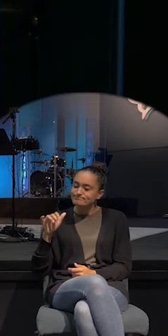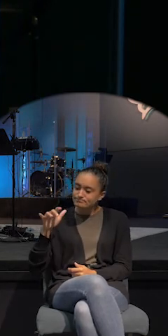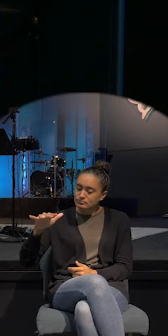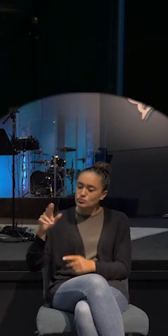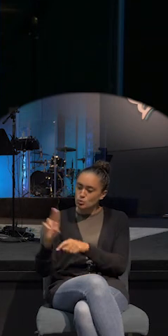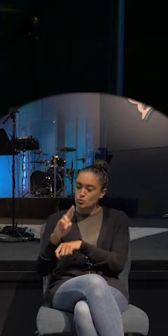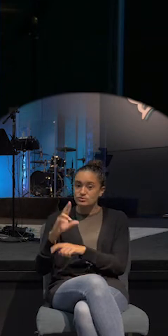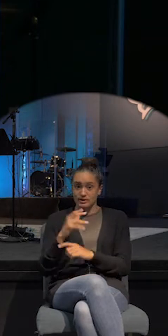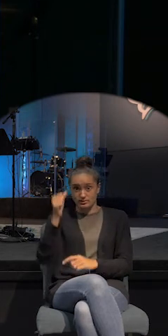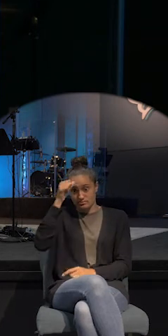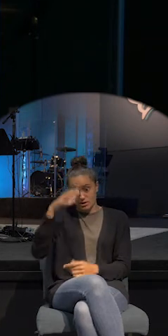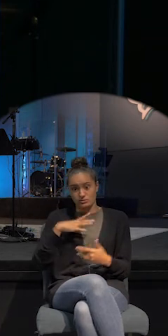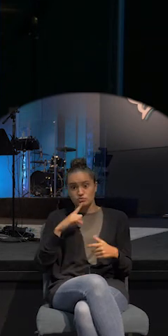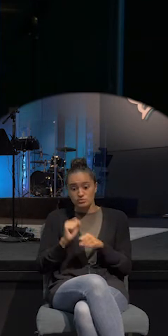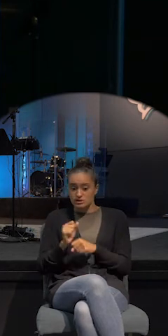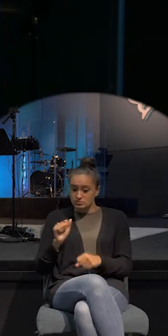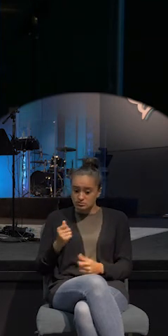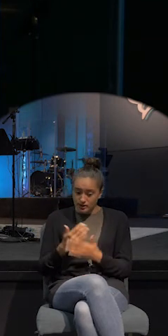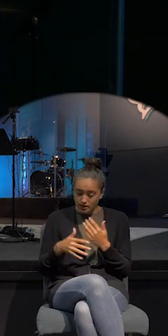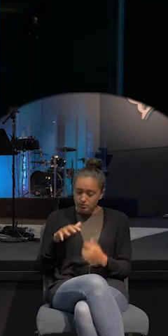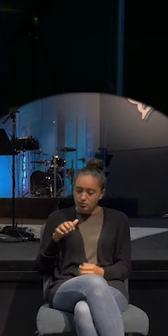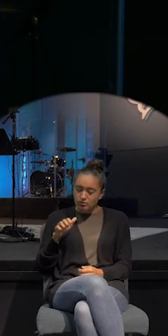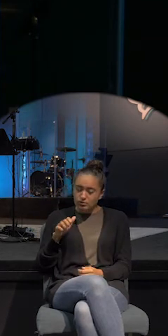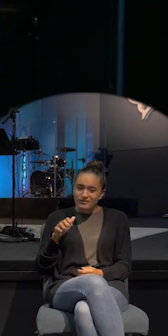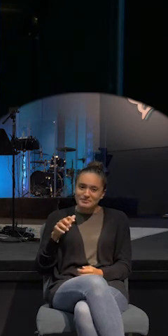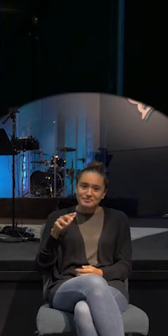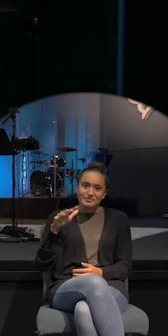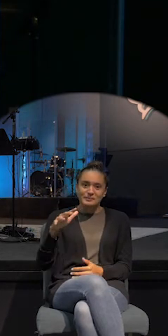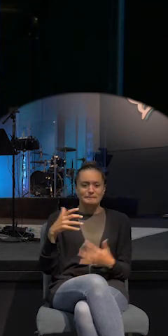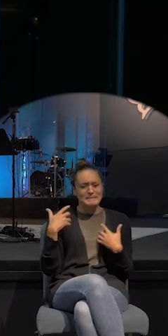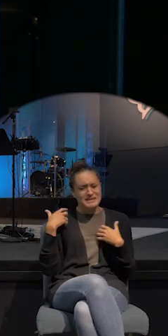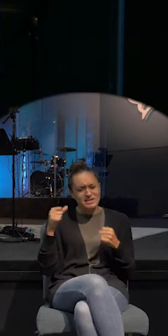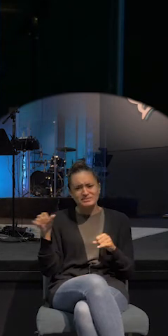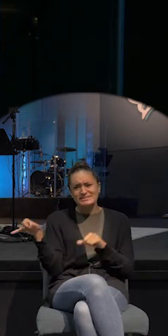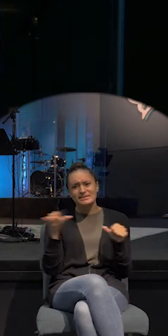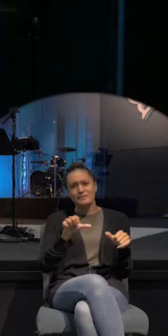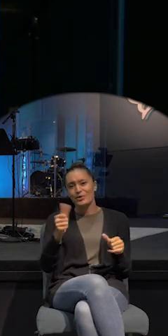out, and his hand was restored as whole as the other.